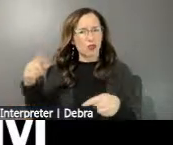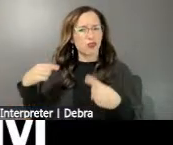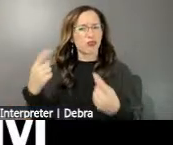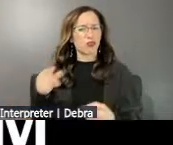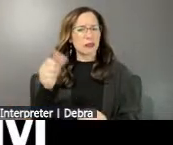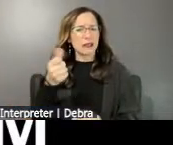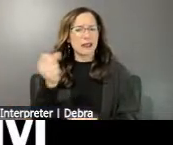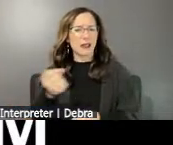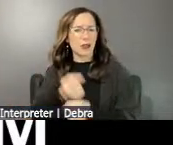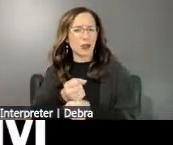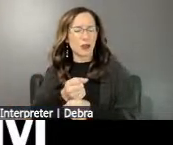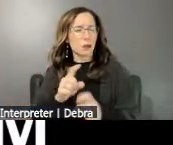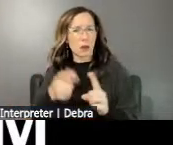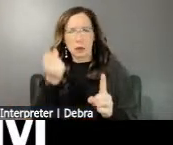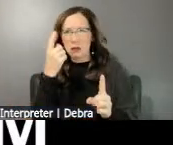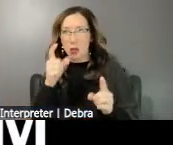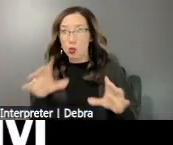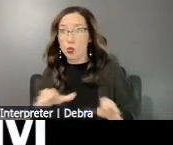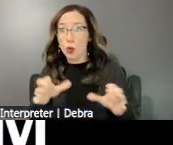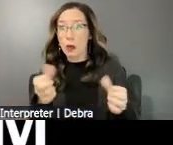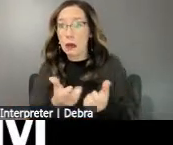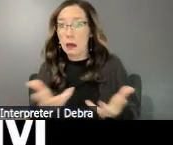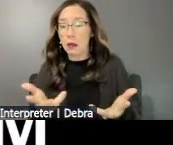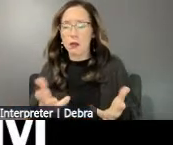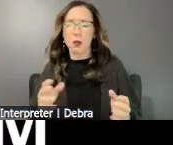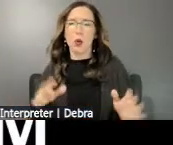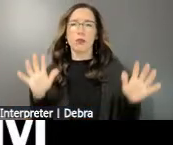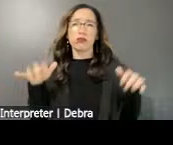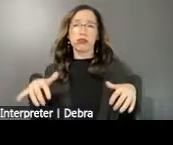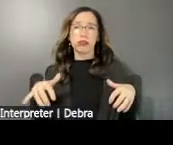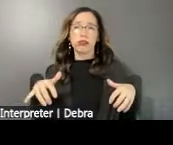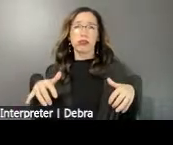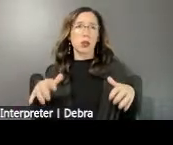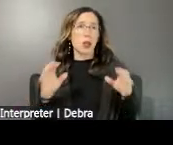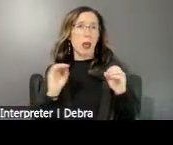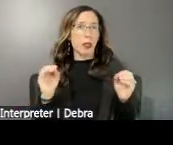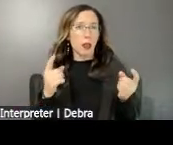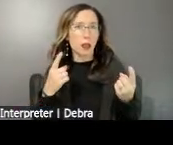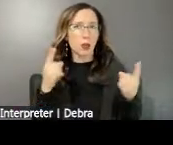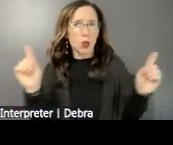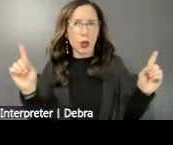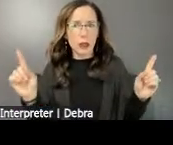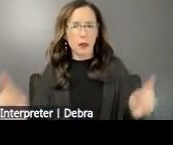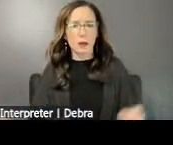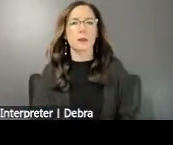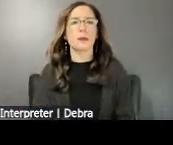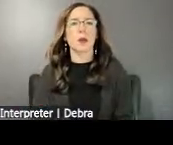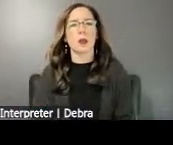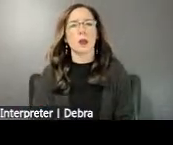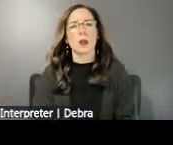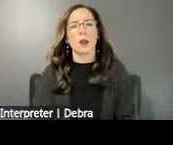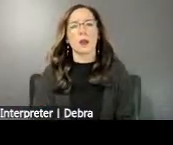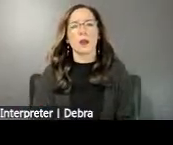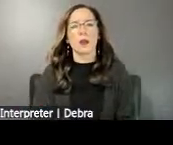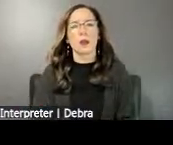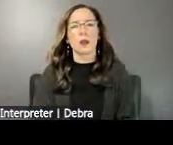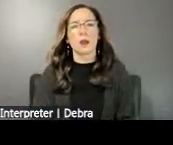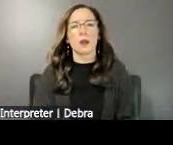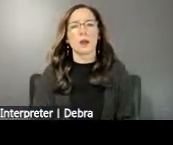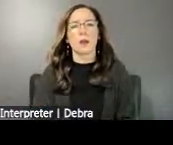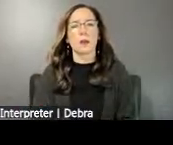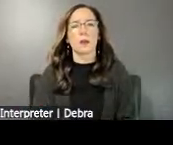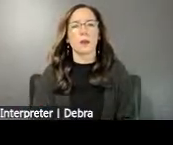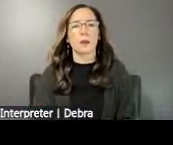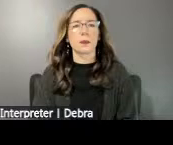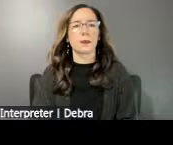we haven't done anything, or we're not doing anything that's working. For researchers with disabilities,